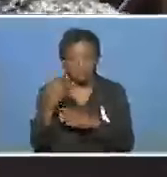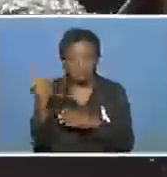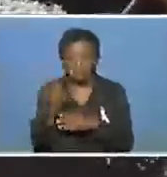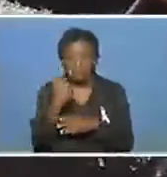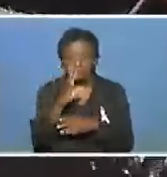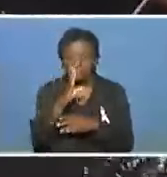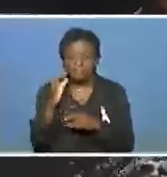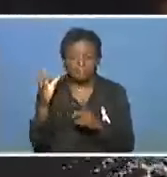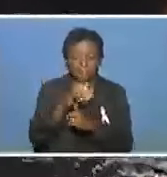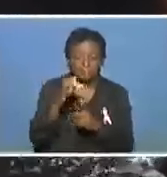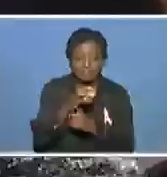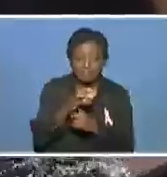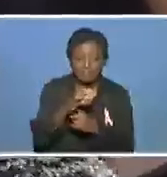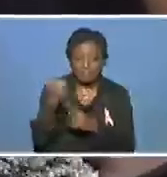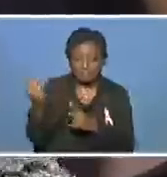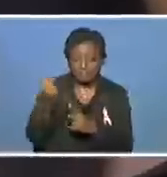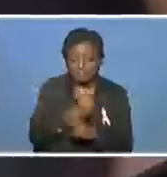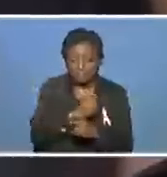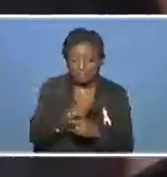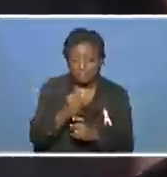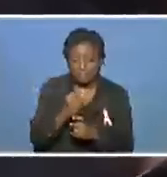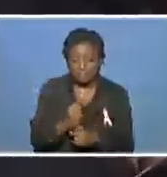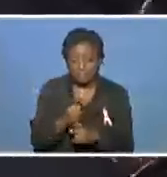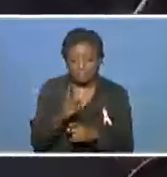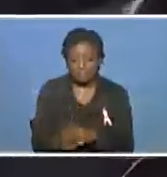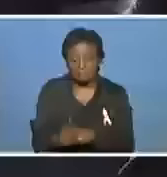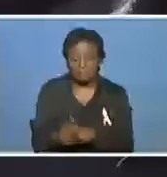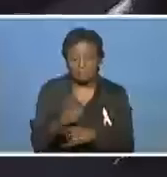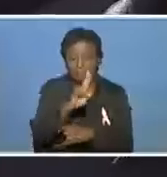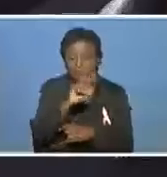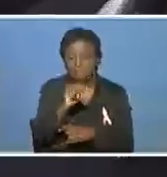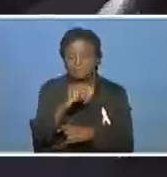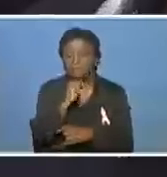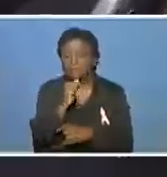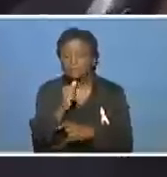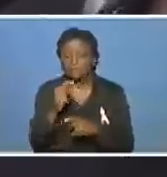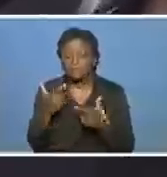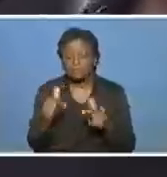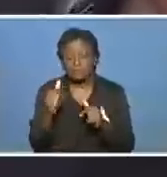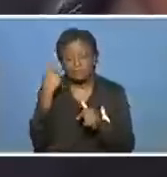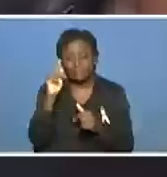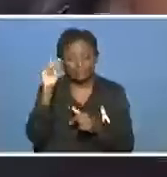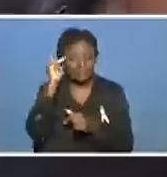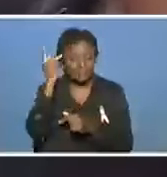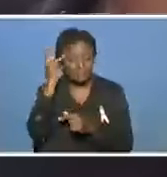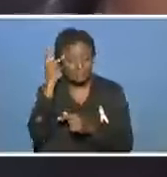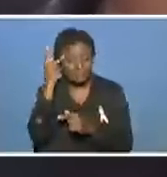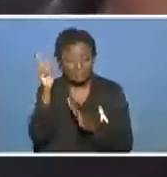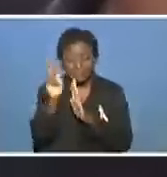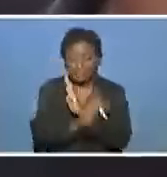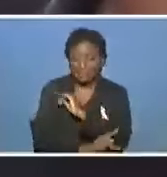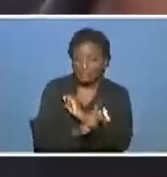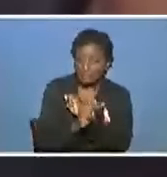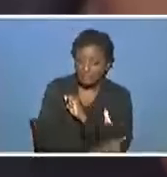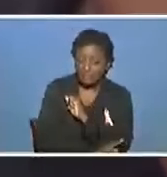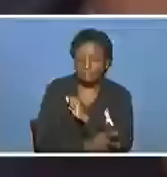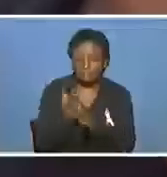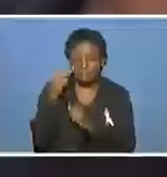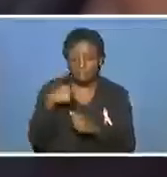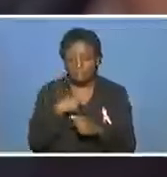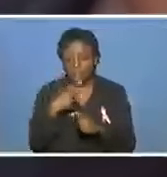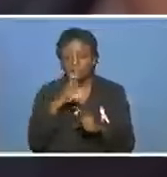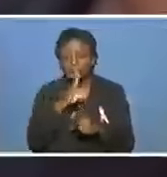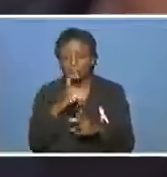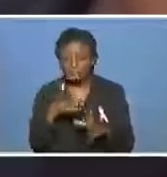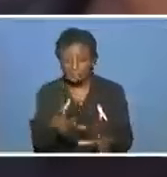state? The UN does not allow for political persecution. For me to be arrested delivering letters to the